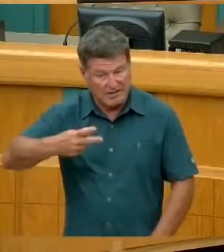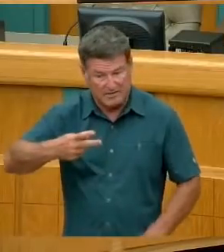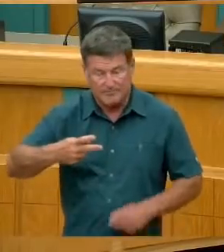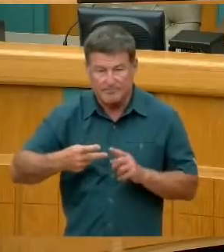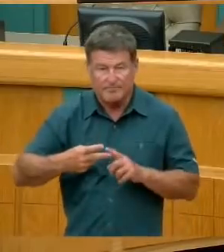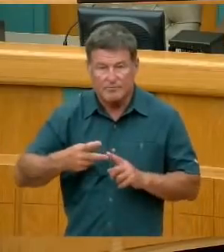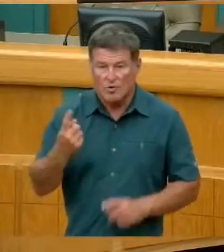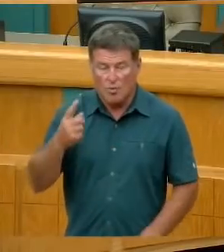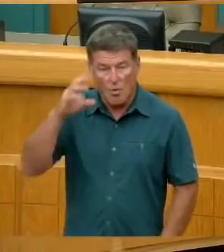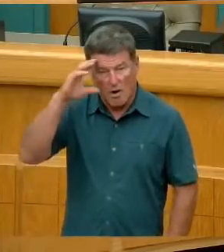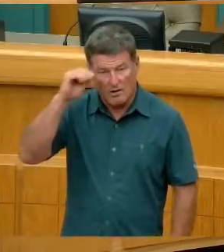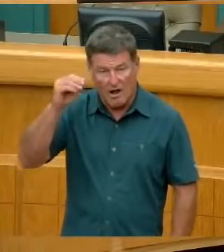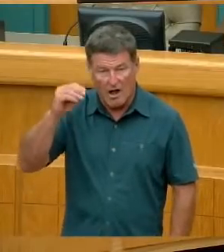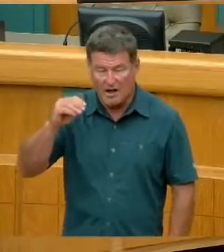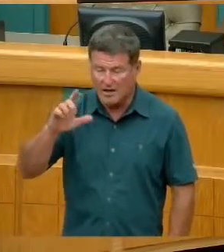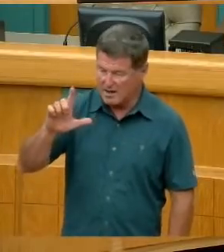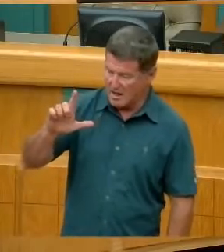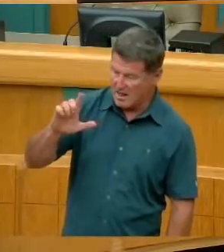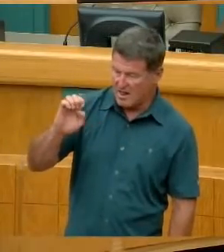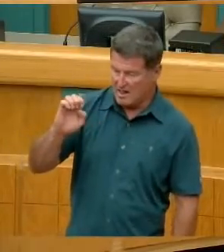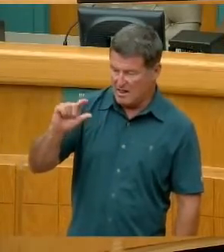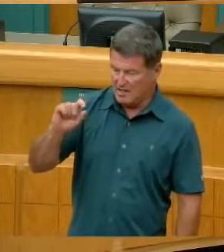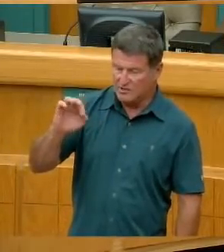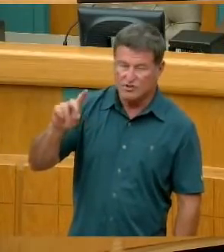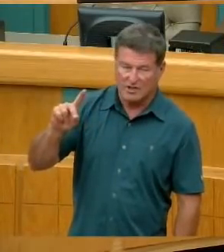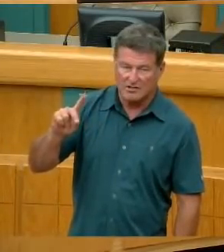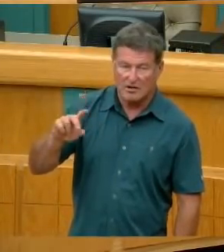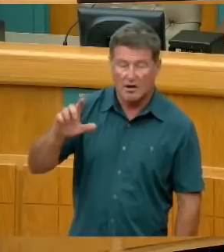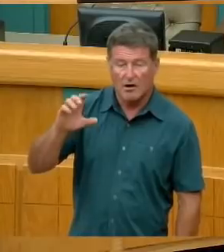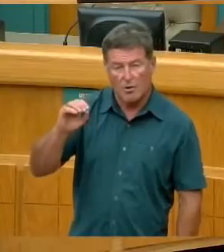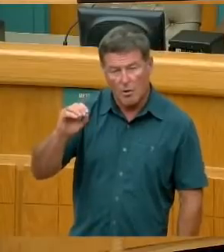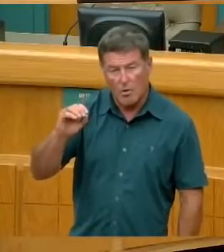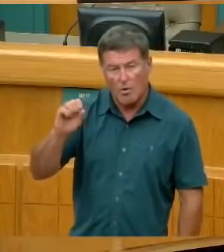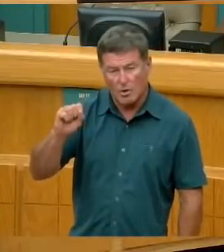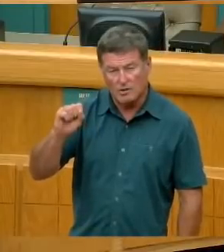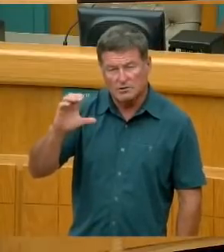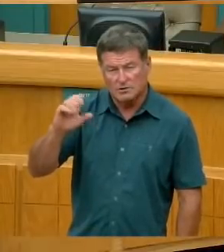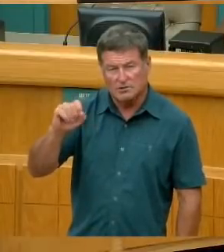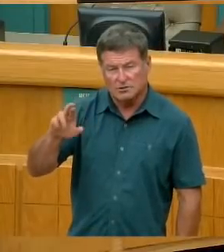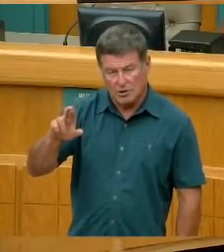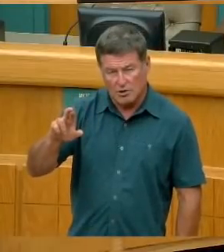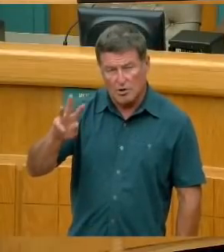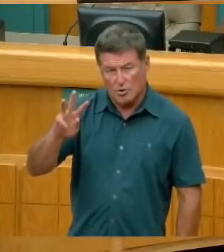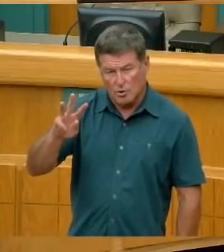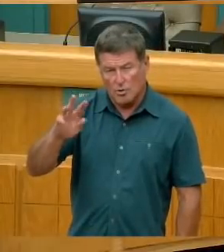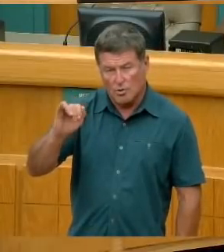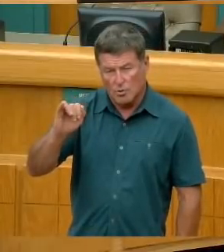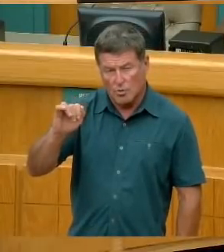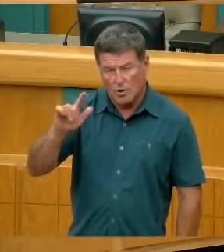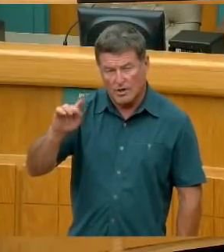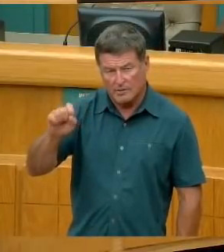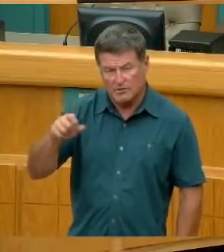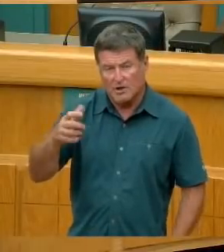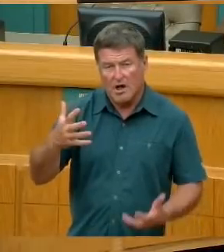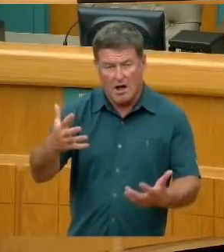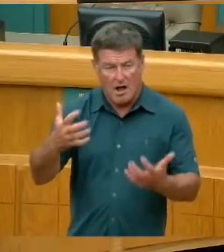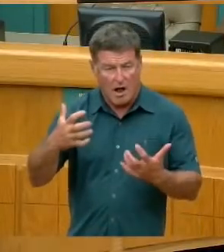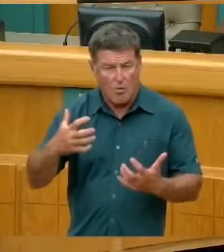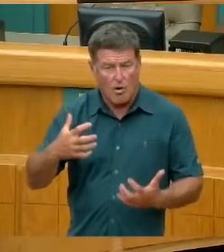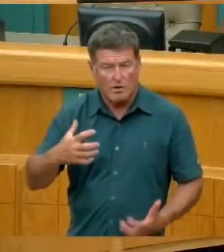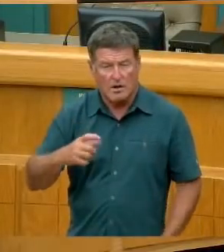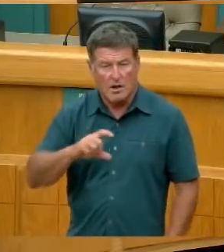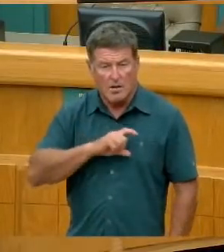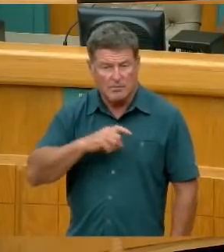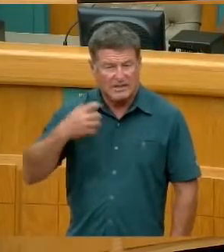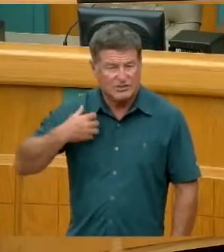lost a legend in Corpus Christi, Officer Williams, and I'm going to have Chief Markle give us a few